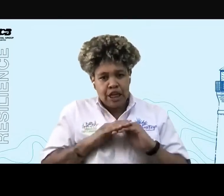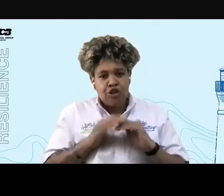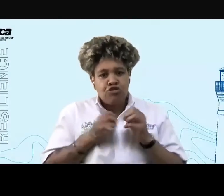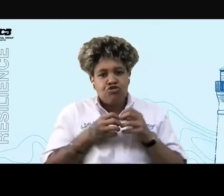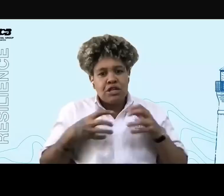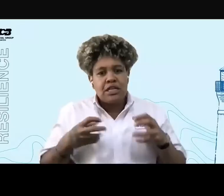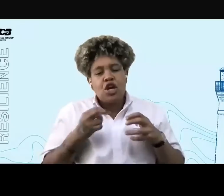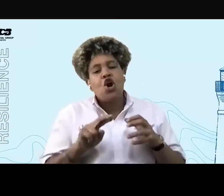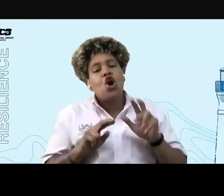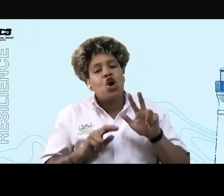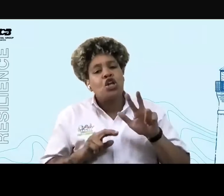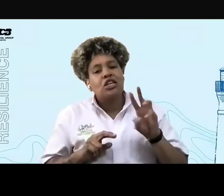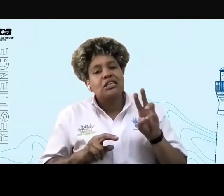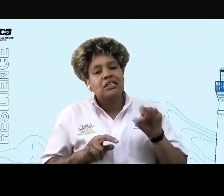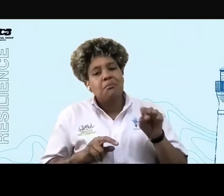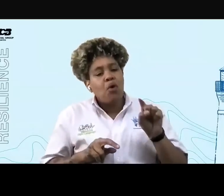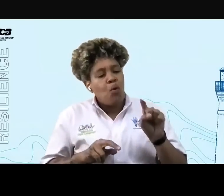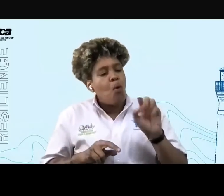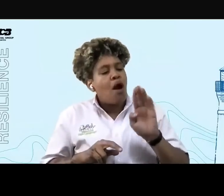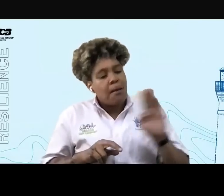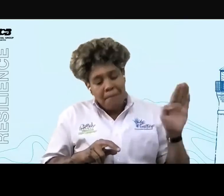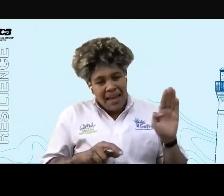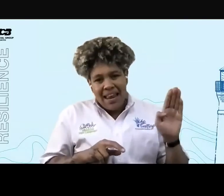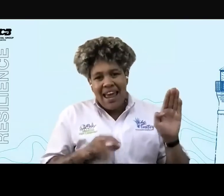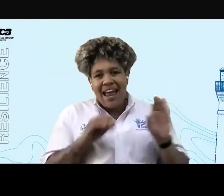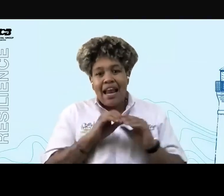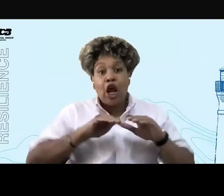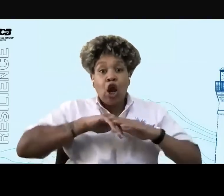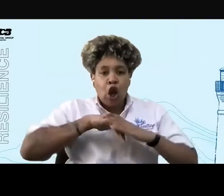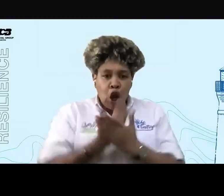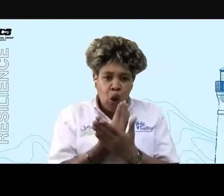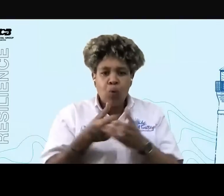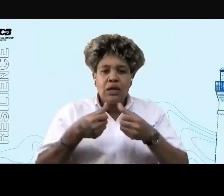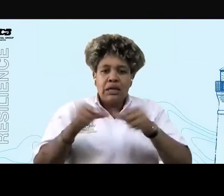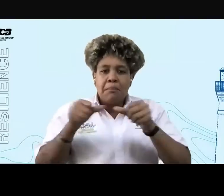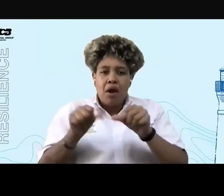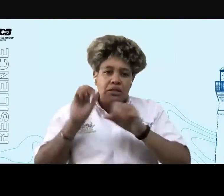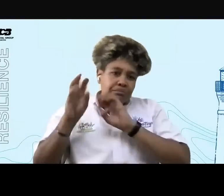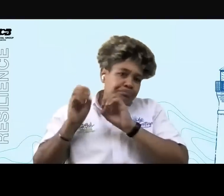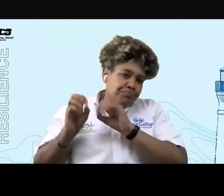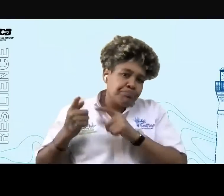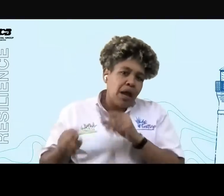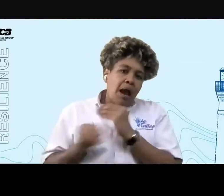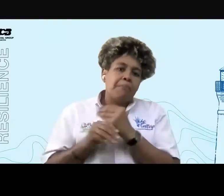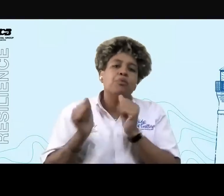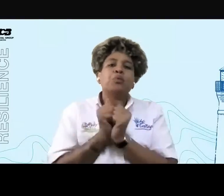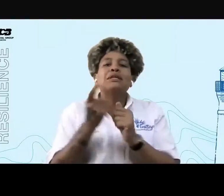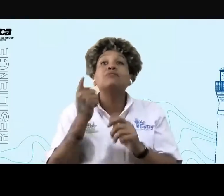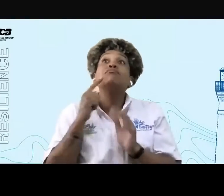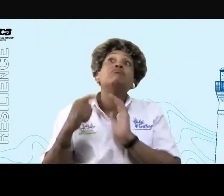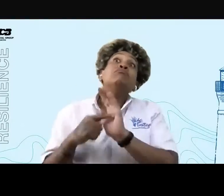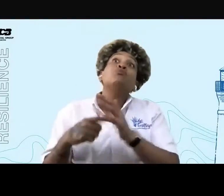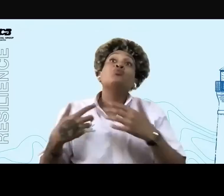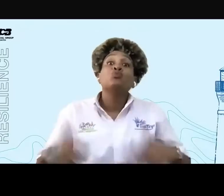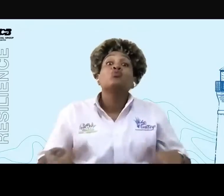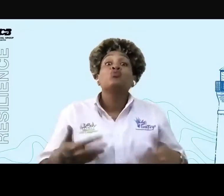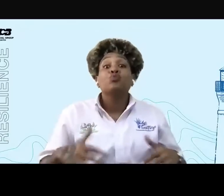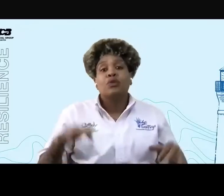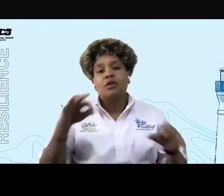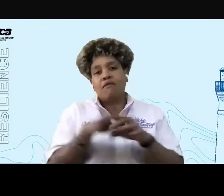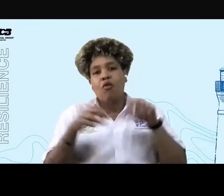or 36.1 billion in new deposits coming in, which signals a resounding vote